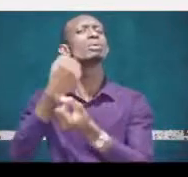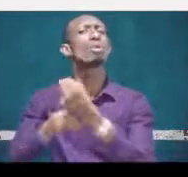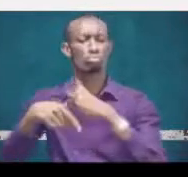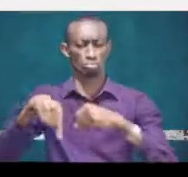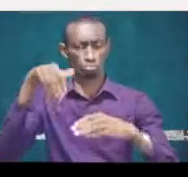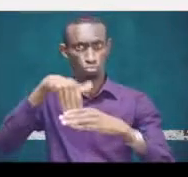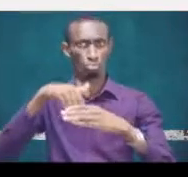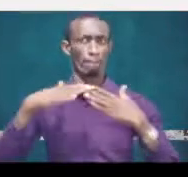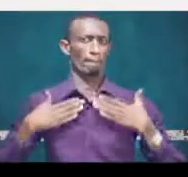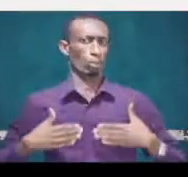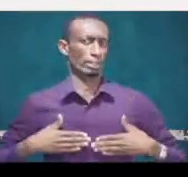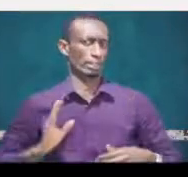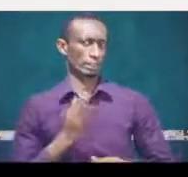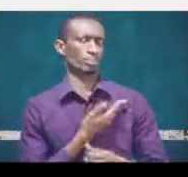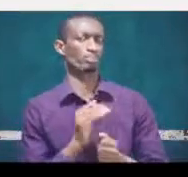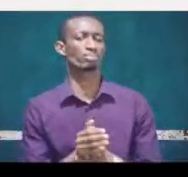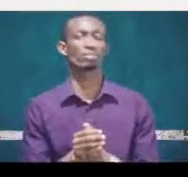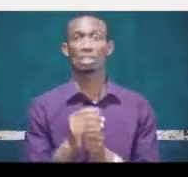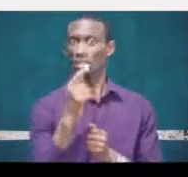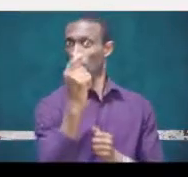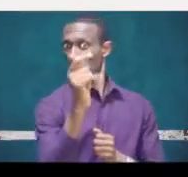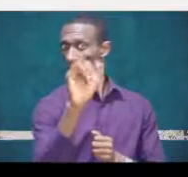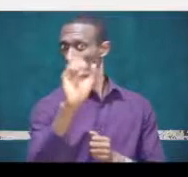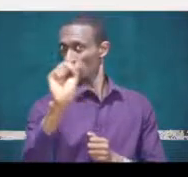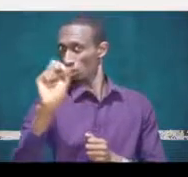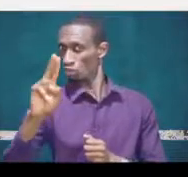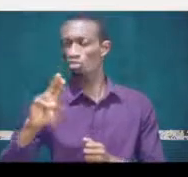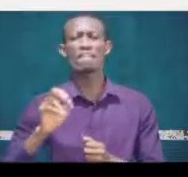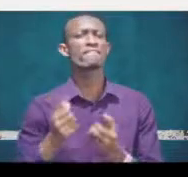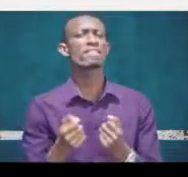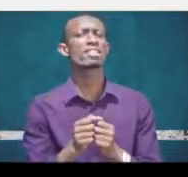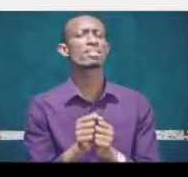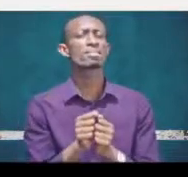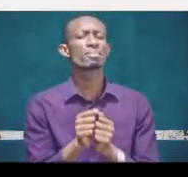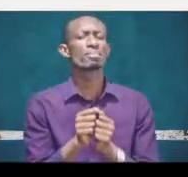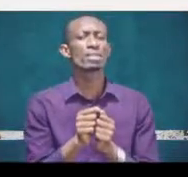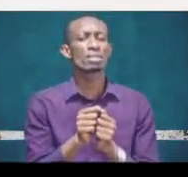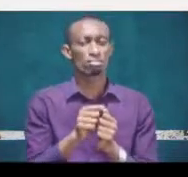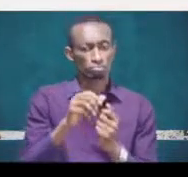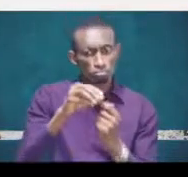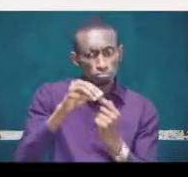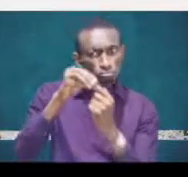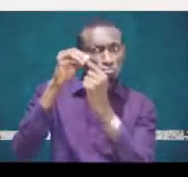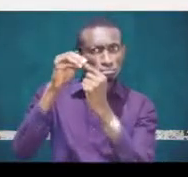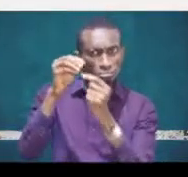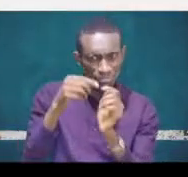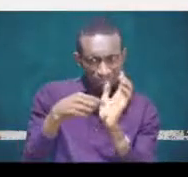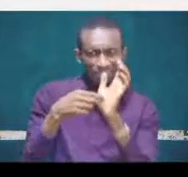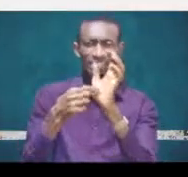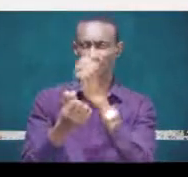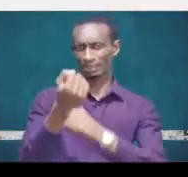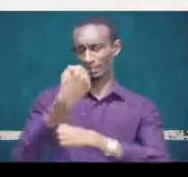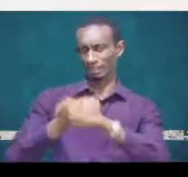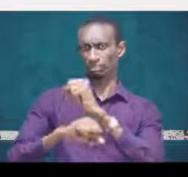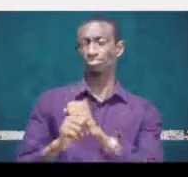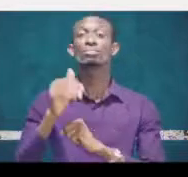Meaning tissues have specific functions. Then, in the human body, we